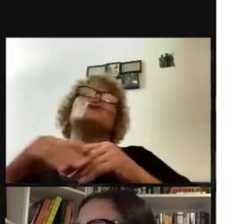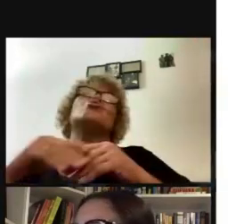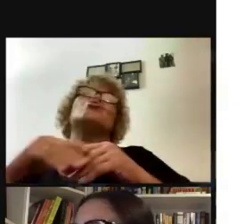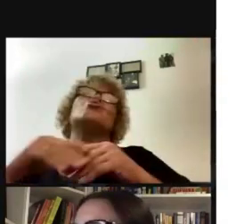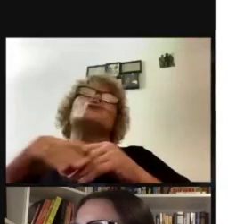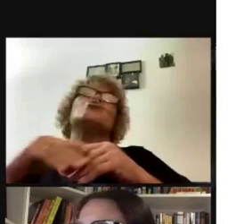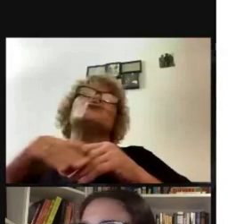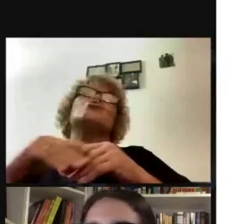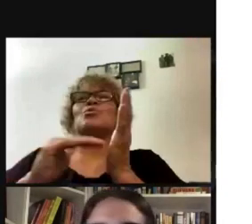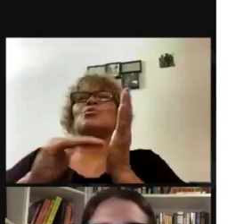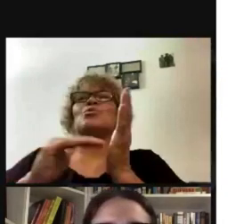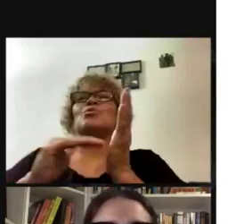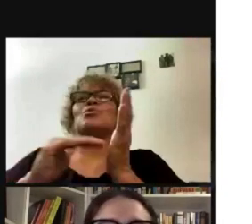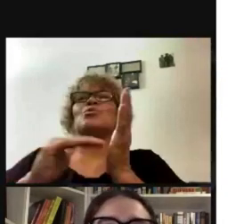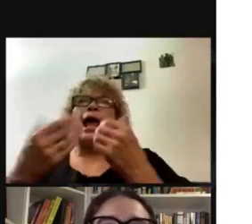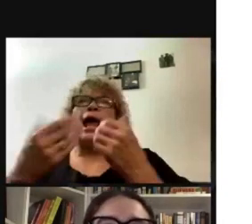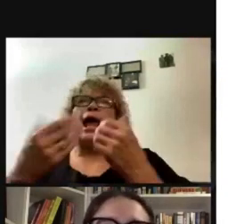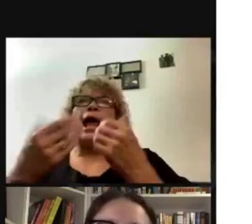folks.